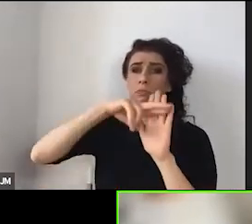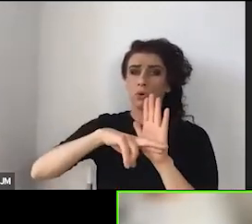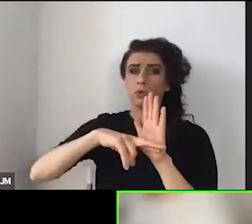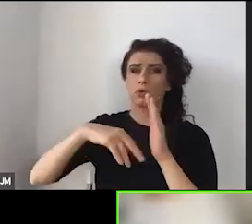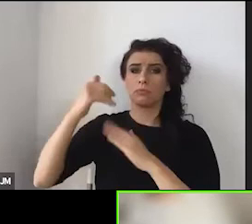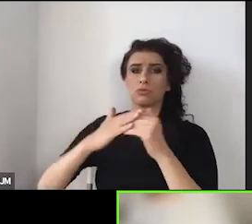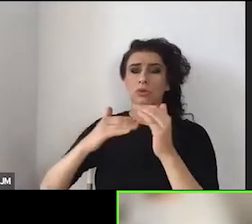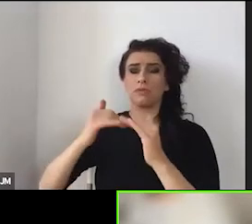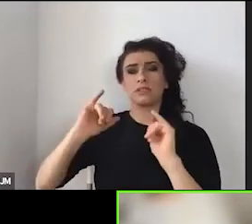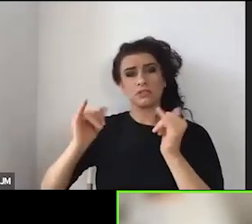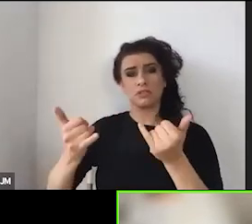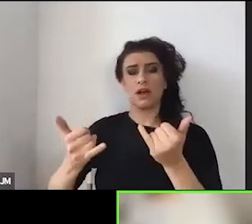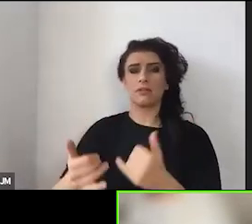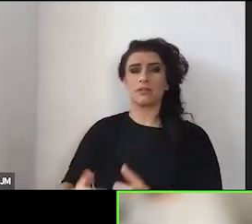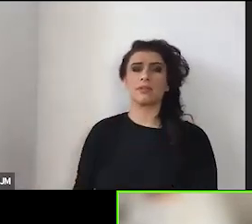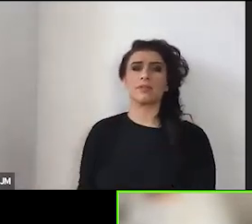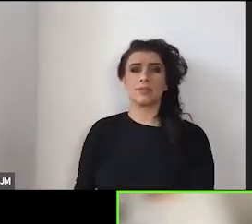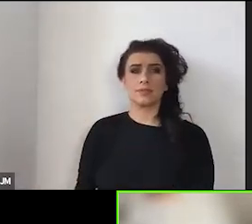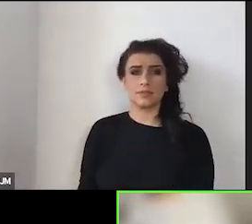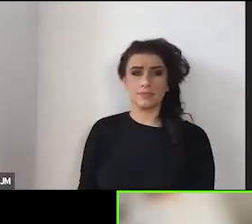non-violence programs